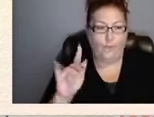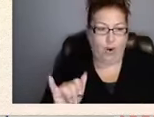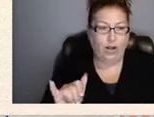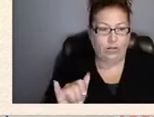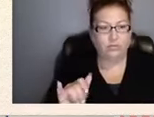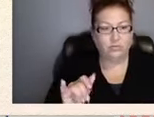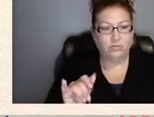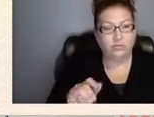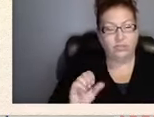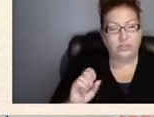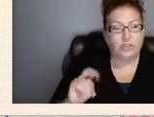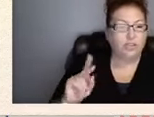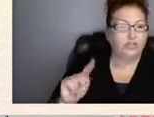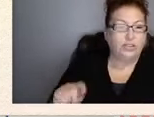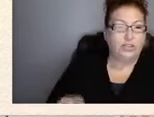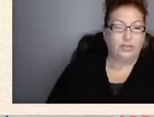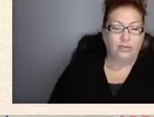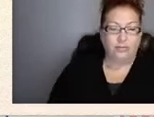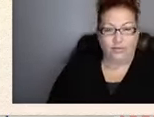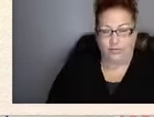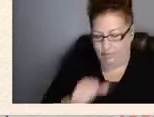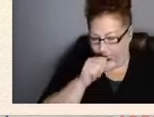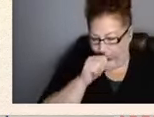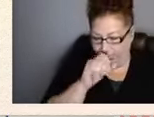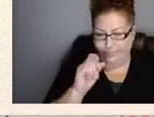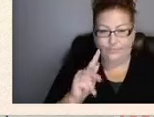All right, so